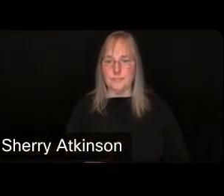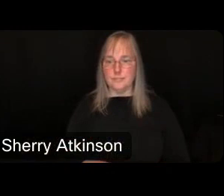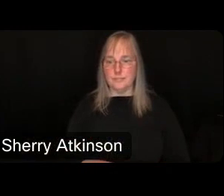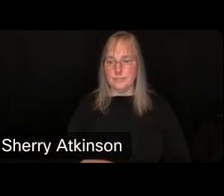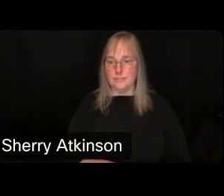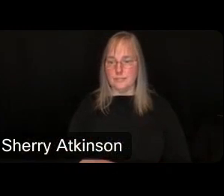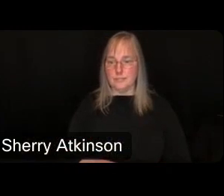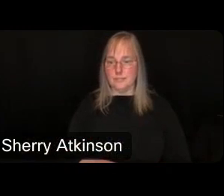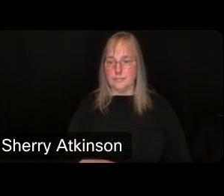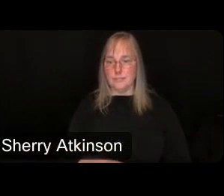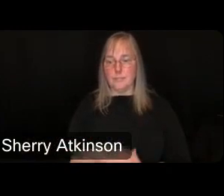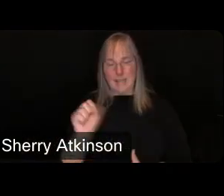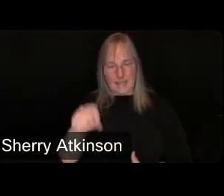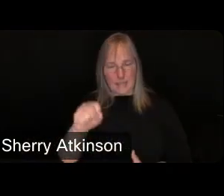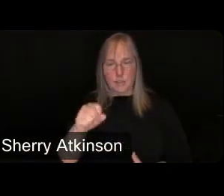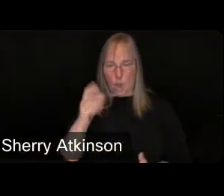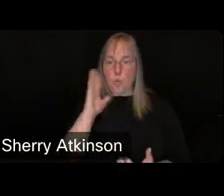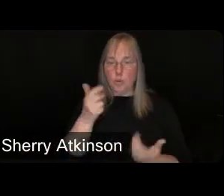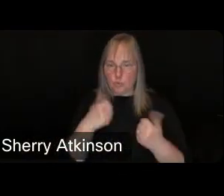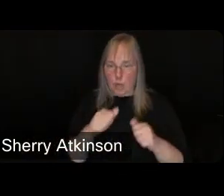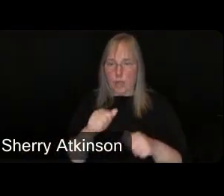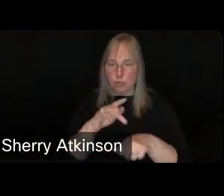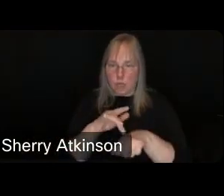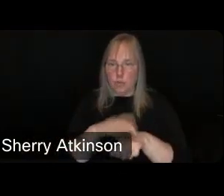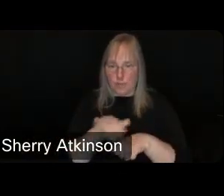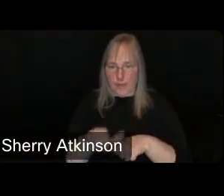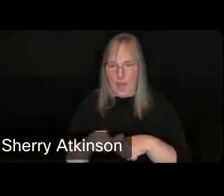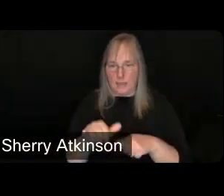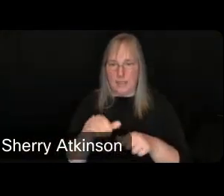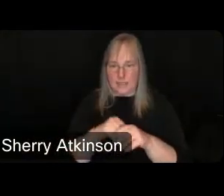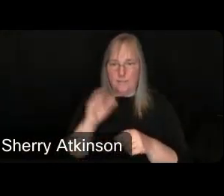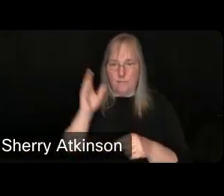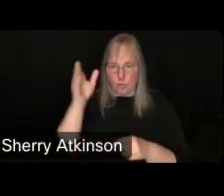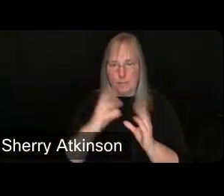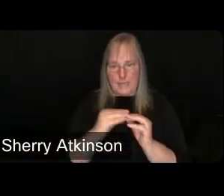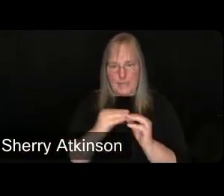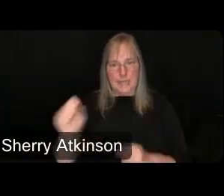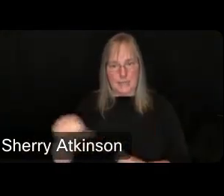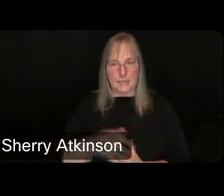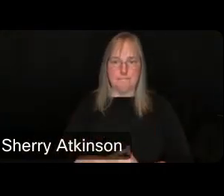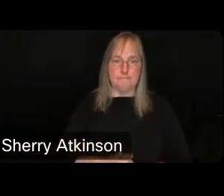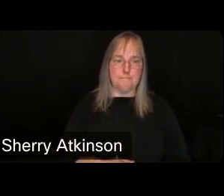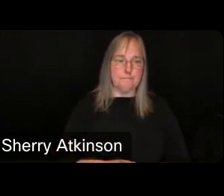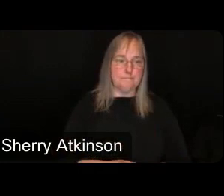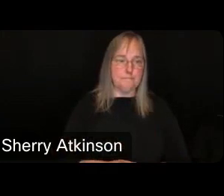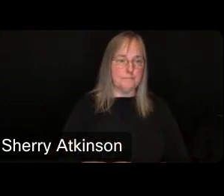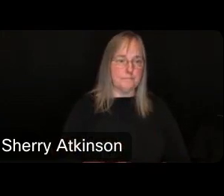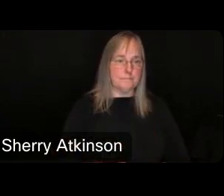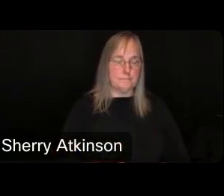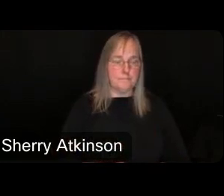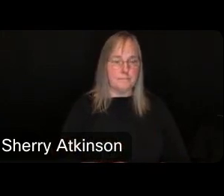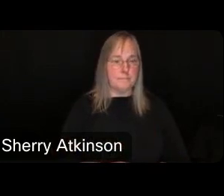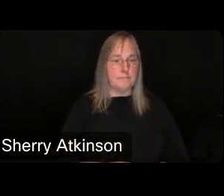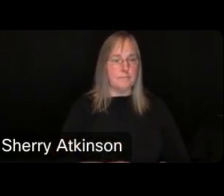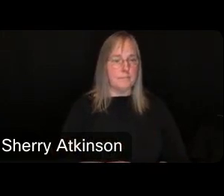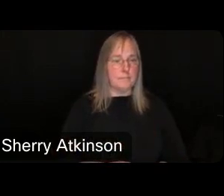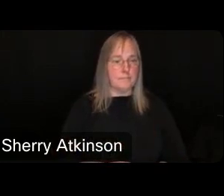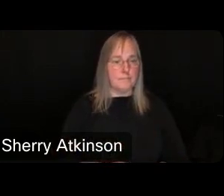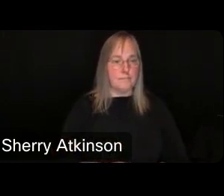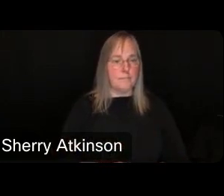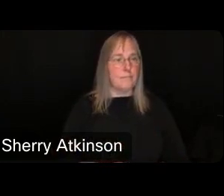Yeah, we'll try to touch upon that in future meetings on that. So that's just